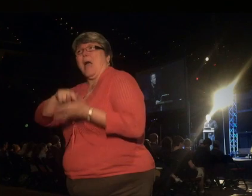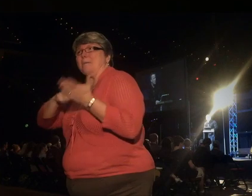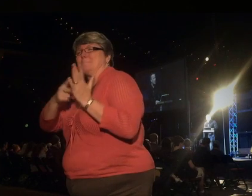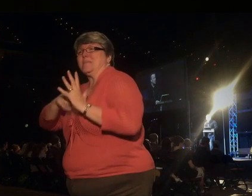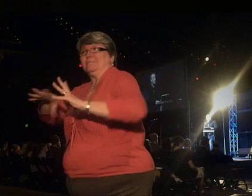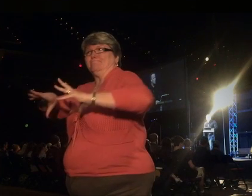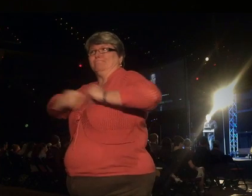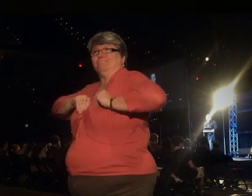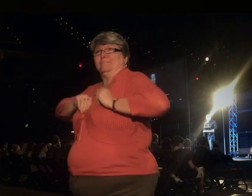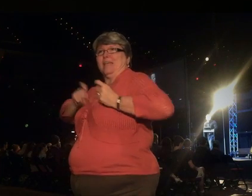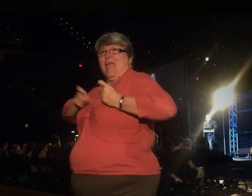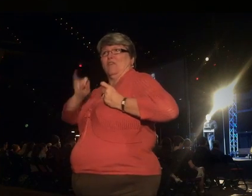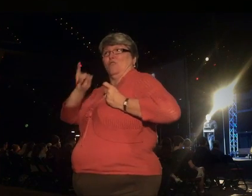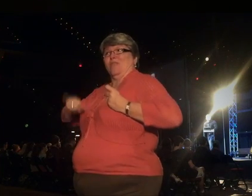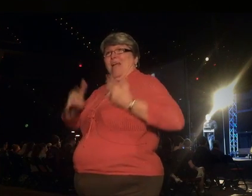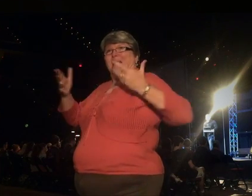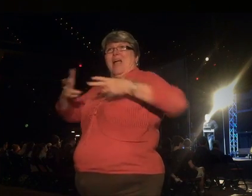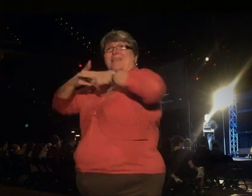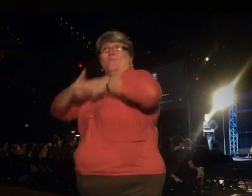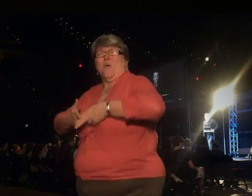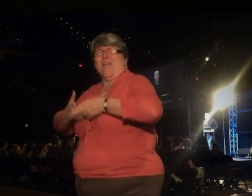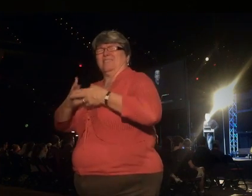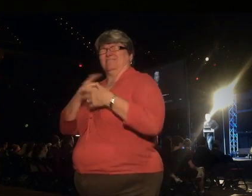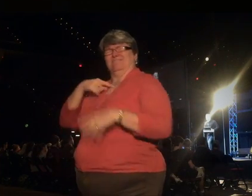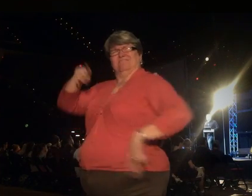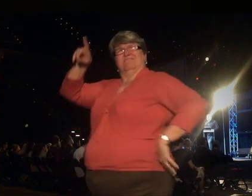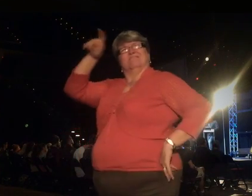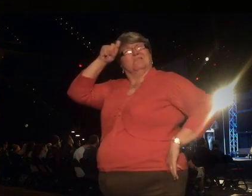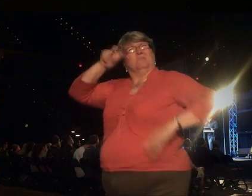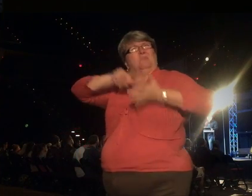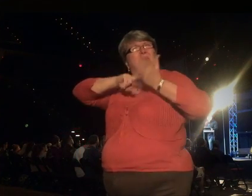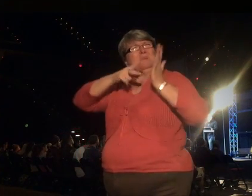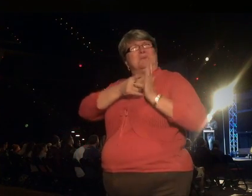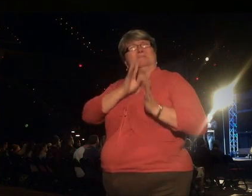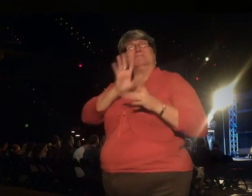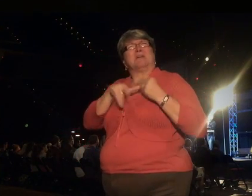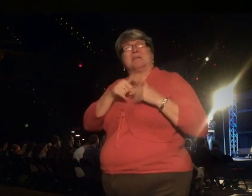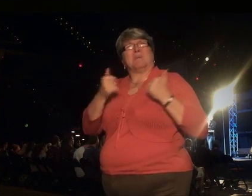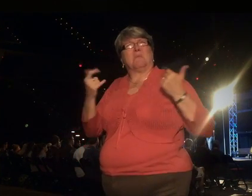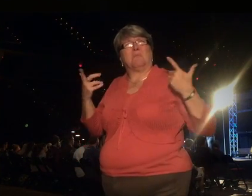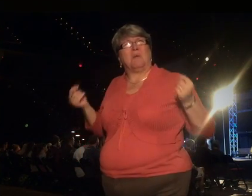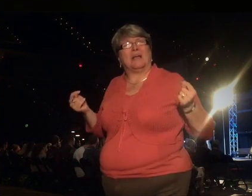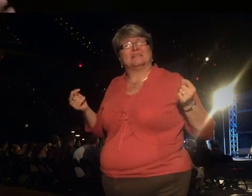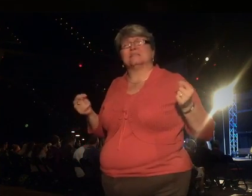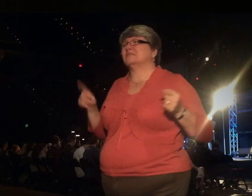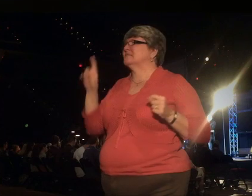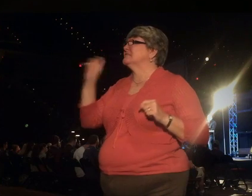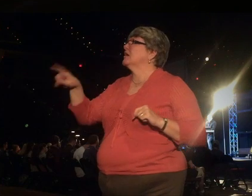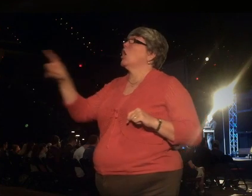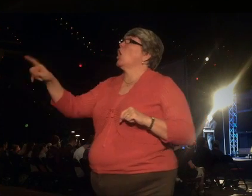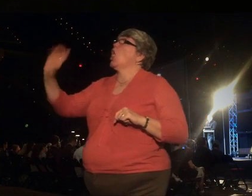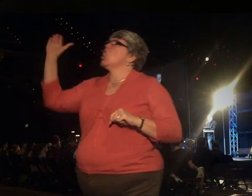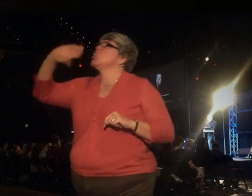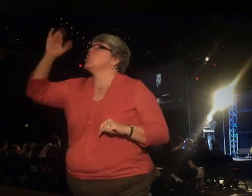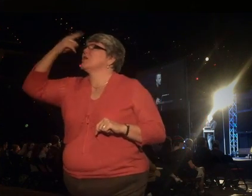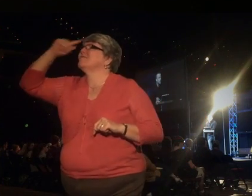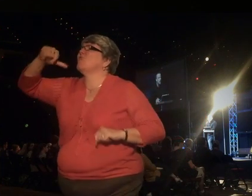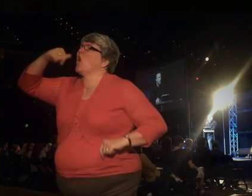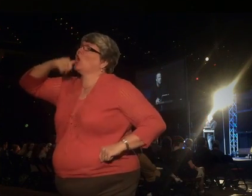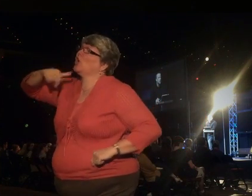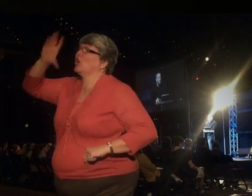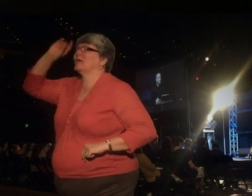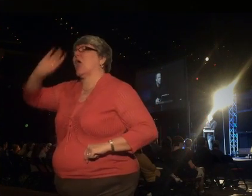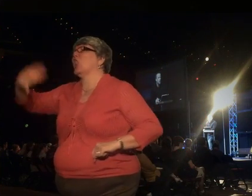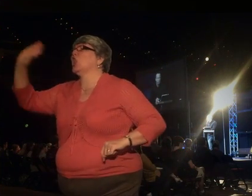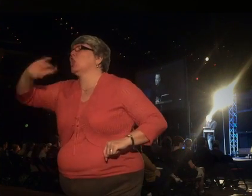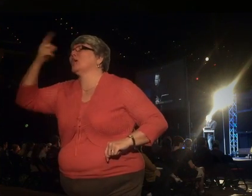to handle that kind of weight. And you go, Ben, what do you mean? What are you talking about? Well, here's what I mean. Ask somebody what they're looking for in a girl or